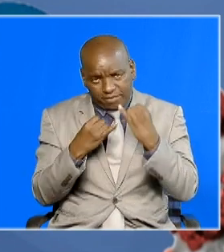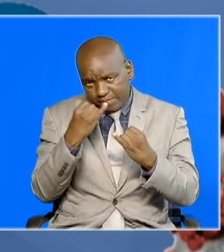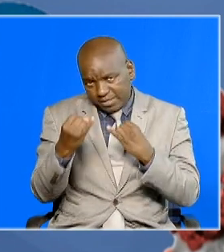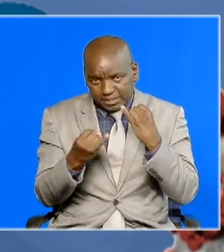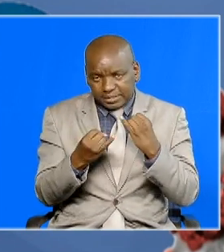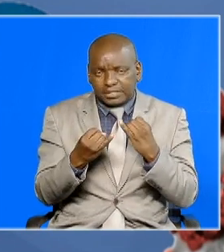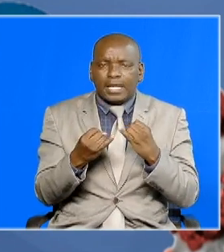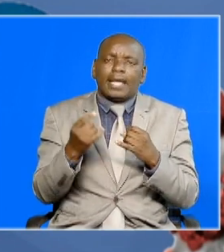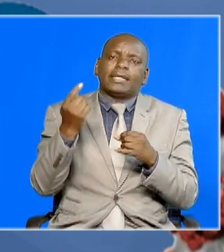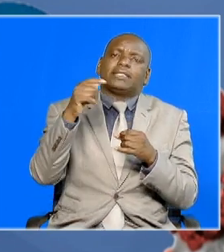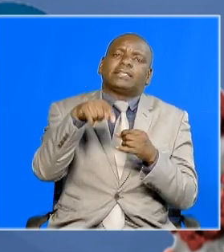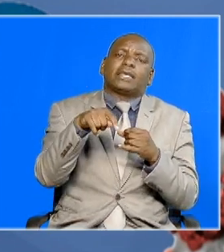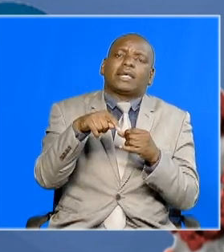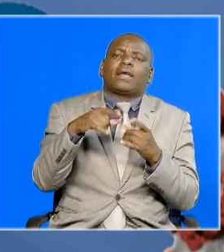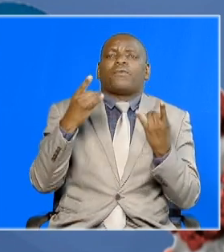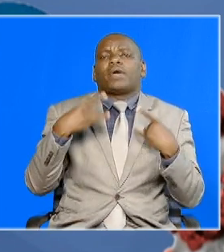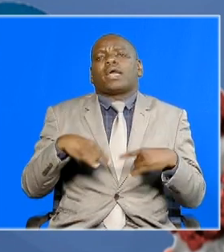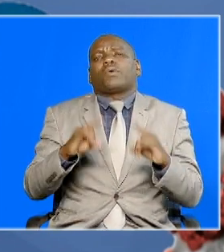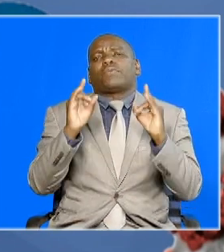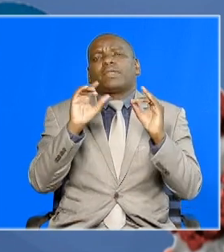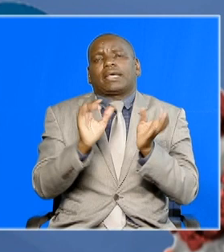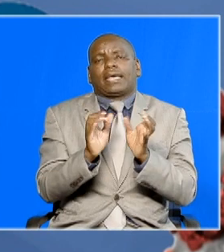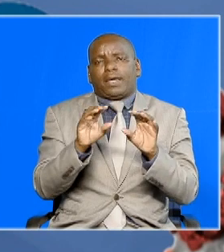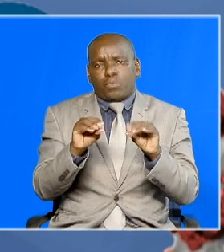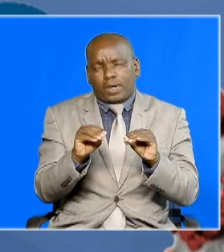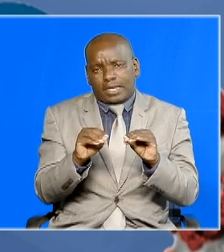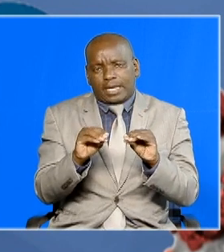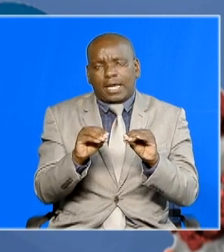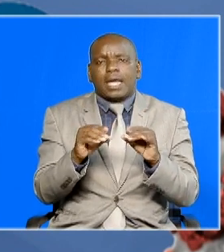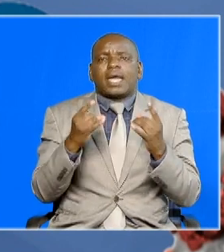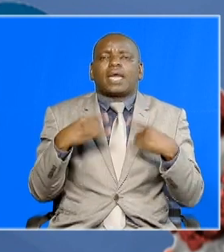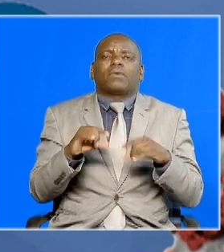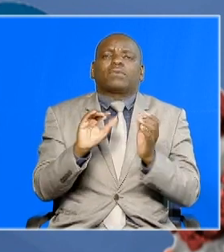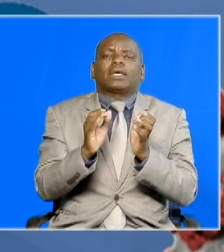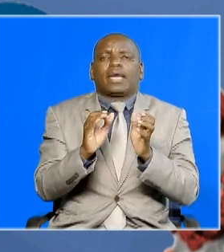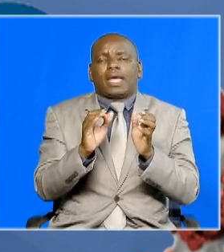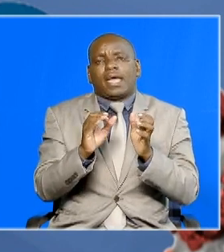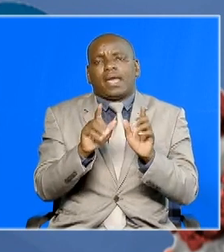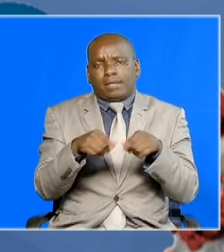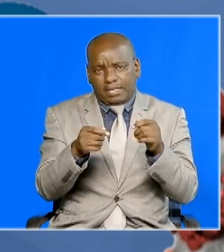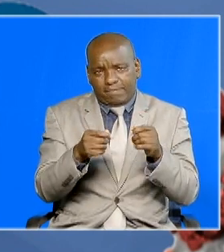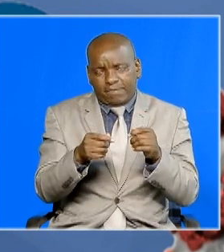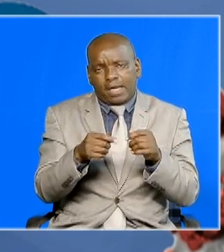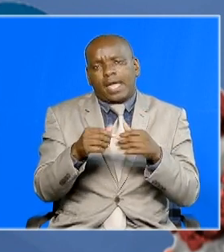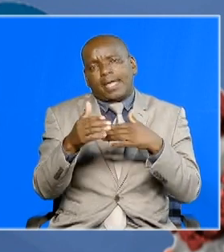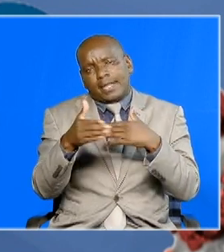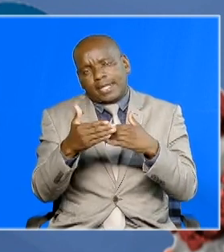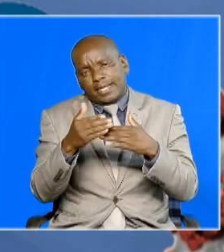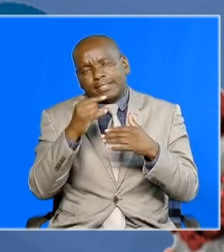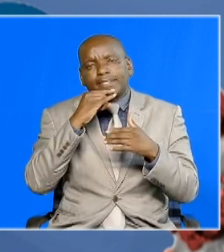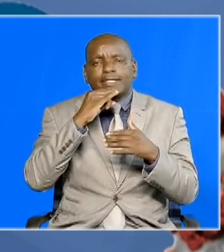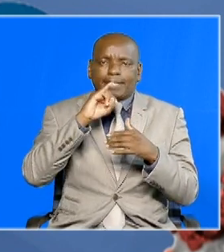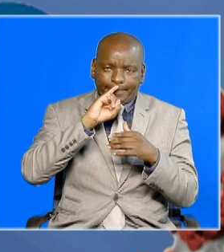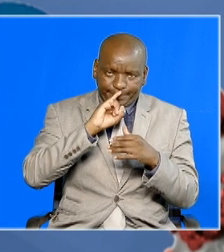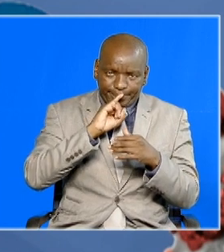areas is available from your healthcare worker, your healthcare provider, your nearest clinic, your hospital, and so